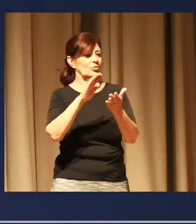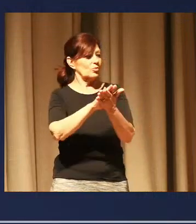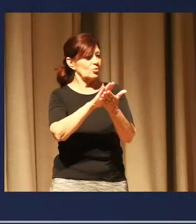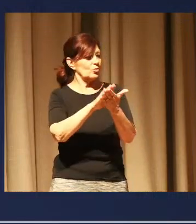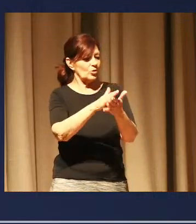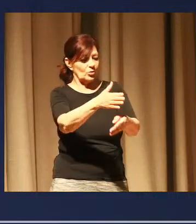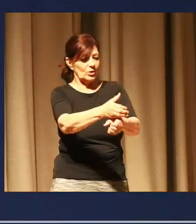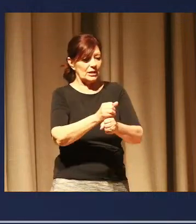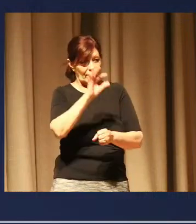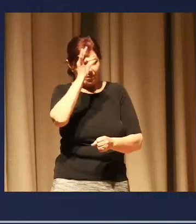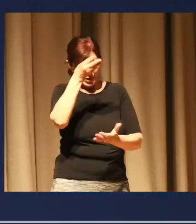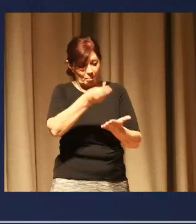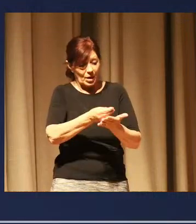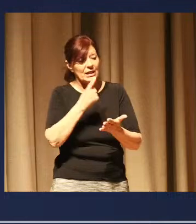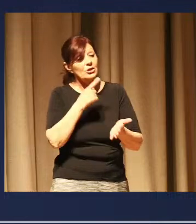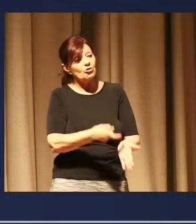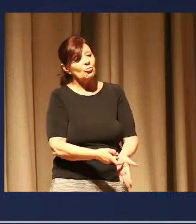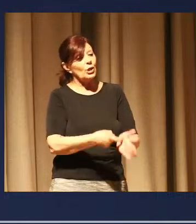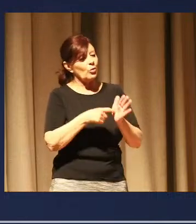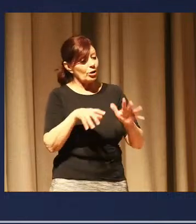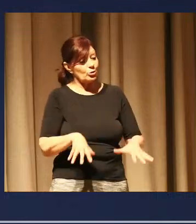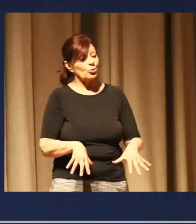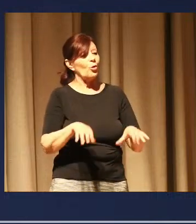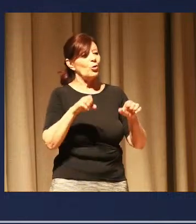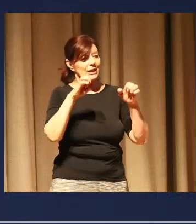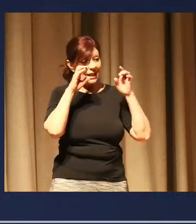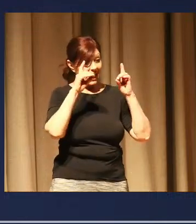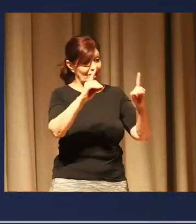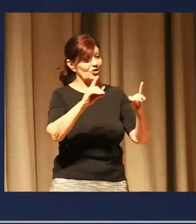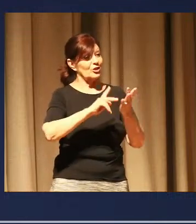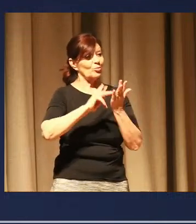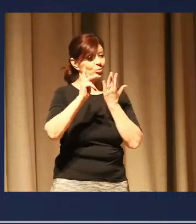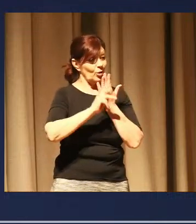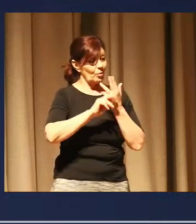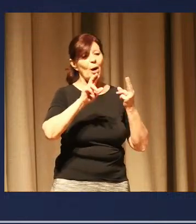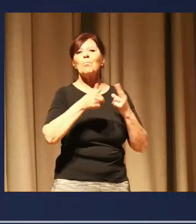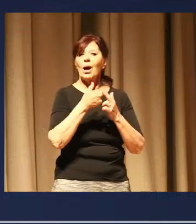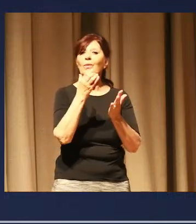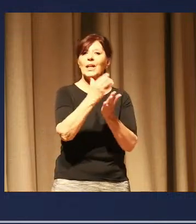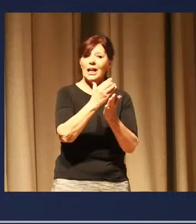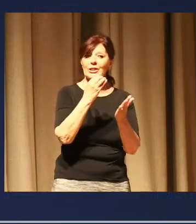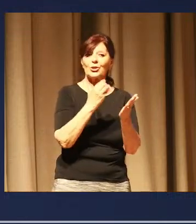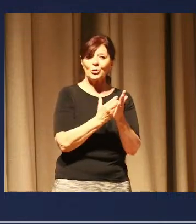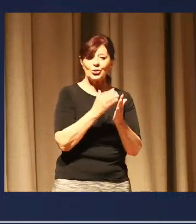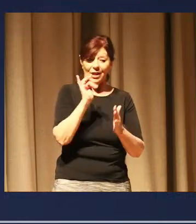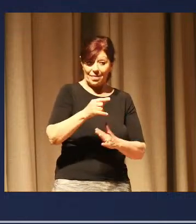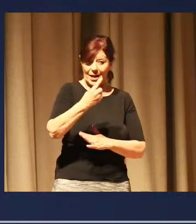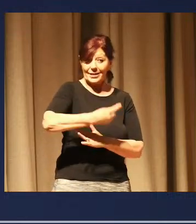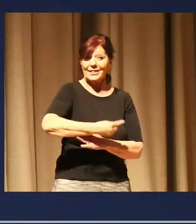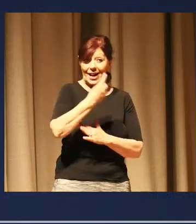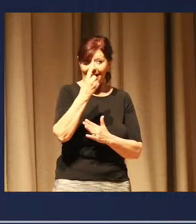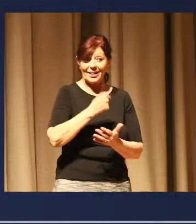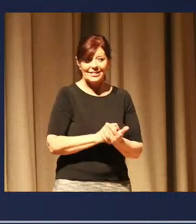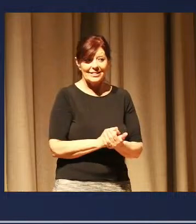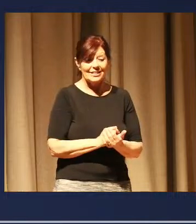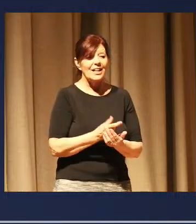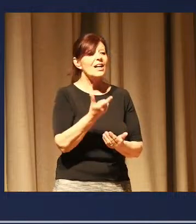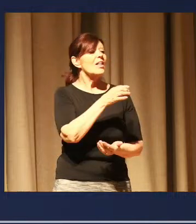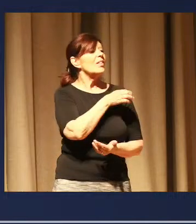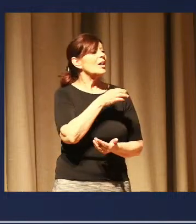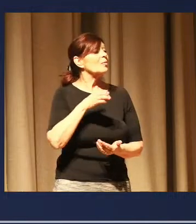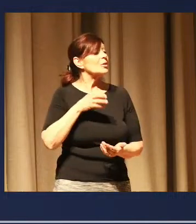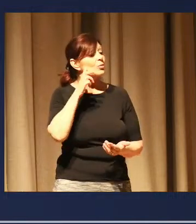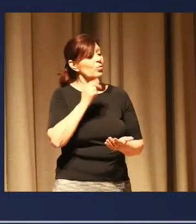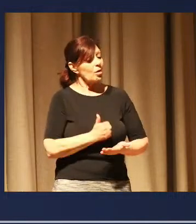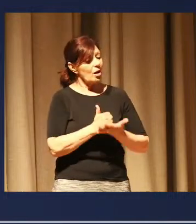receives federal funding is required to hold an educational program about the Constitution on that day. The Commission will